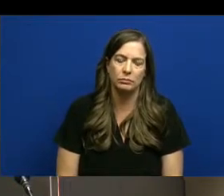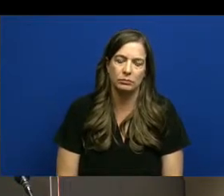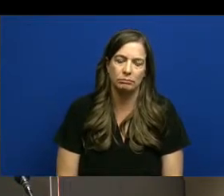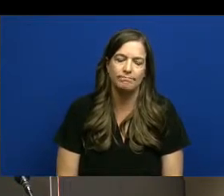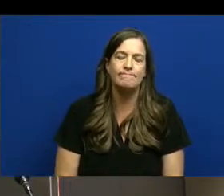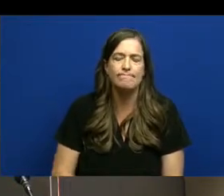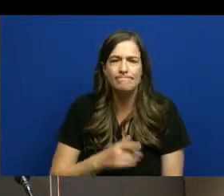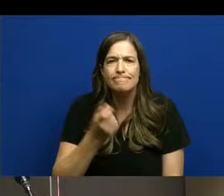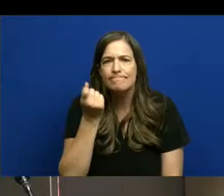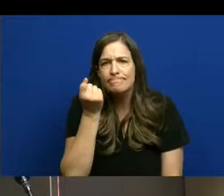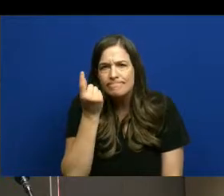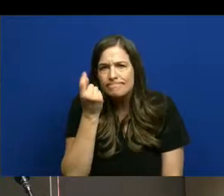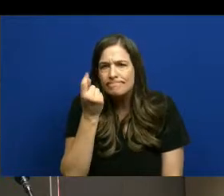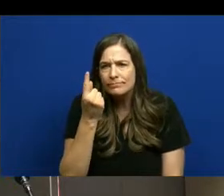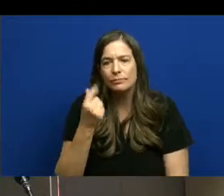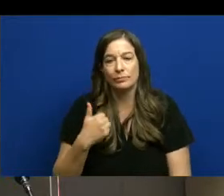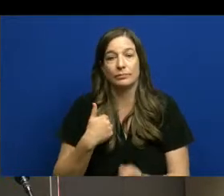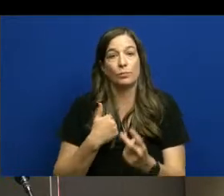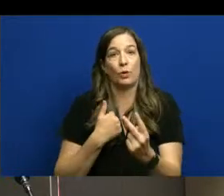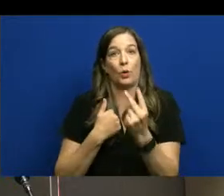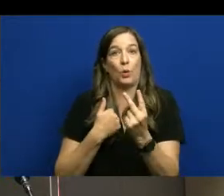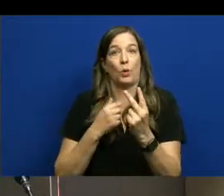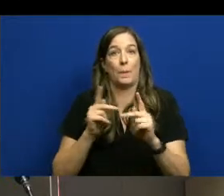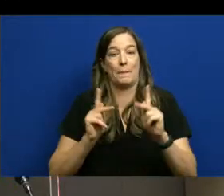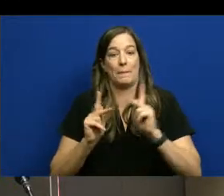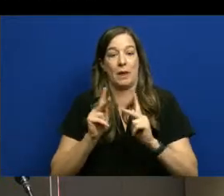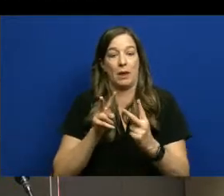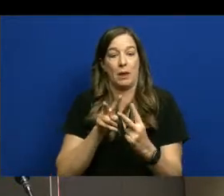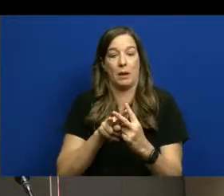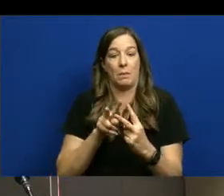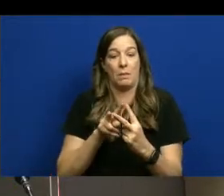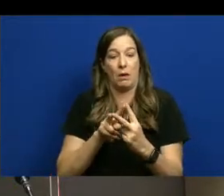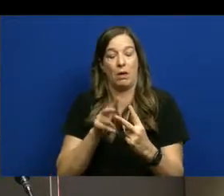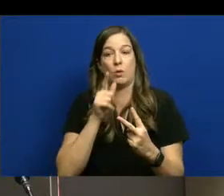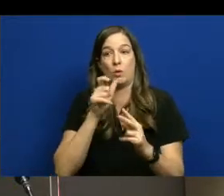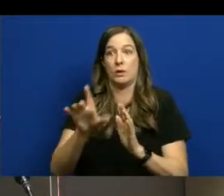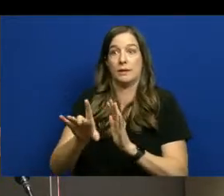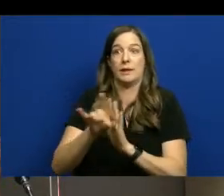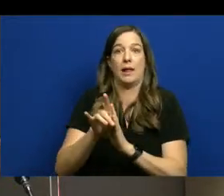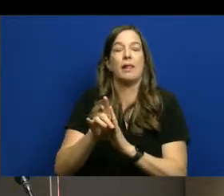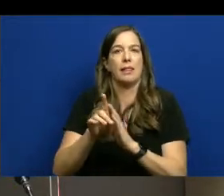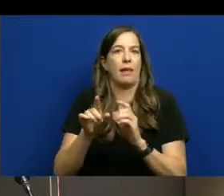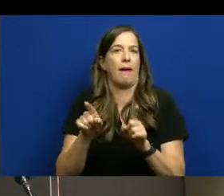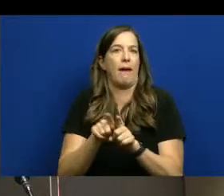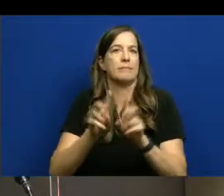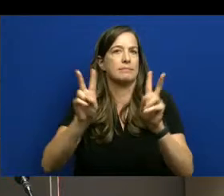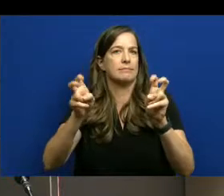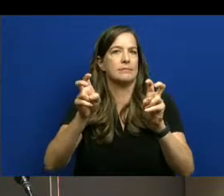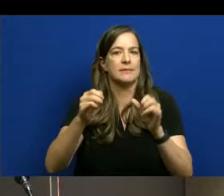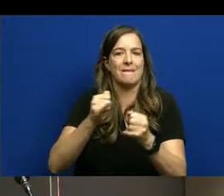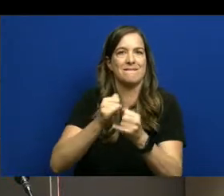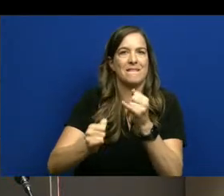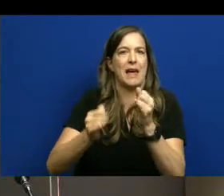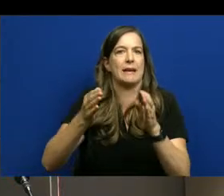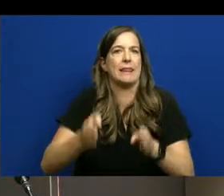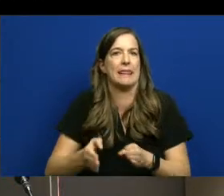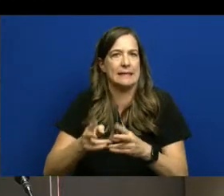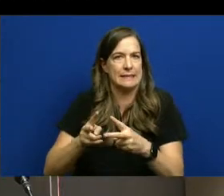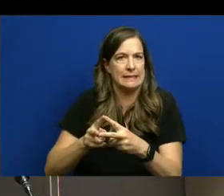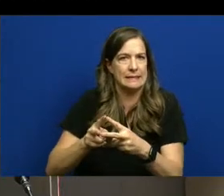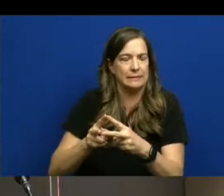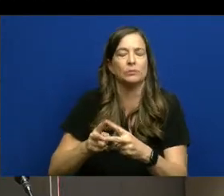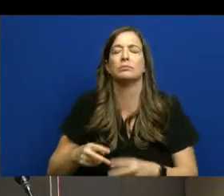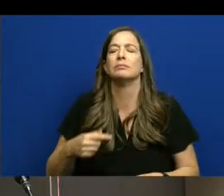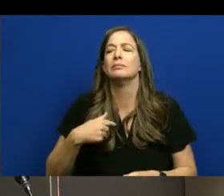I understand that there are 2 individuals who have been chosen as finalists, but I request that the board look into